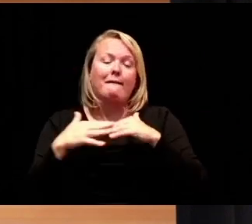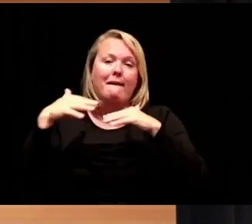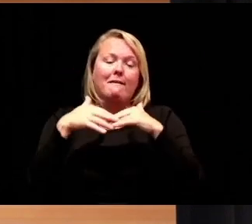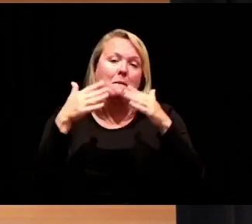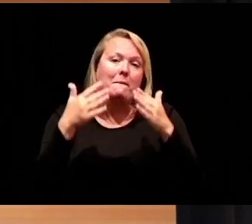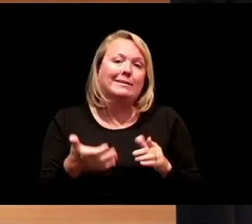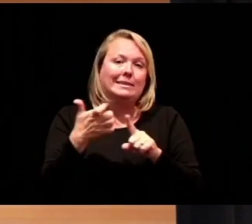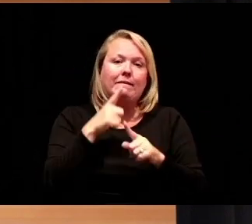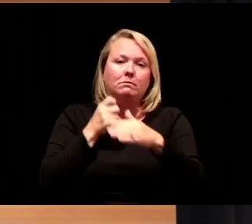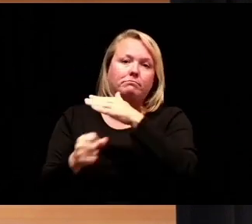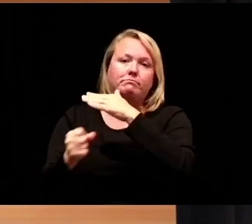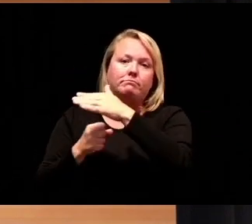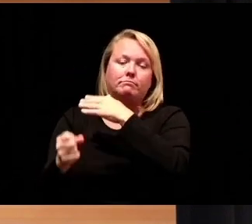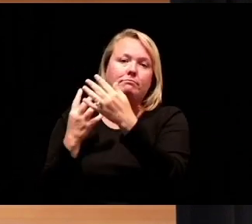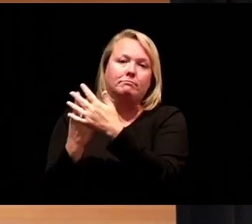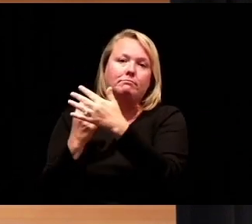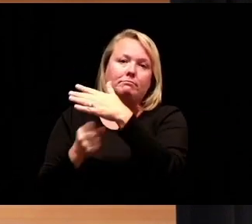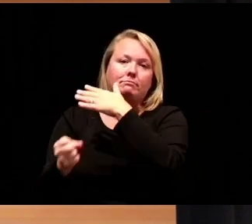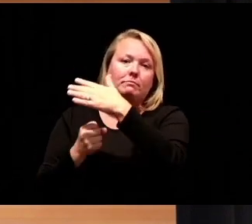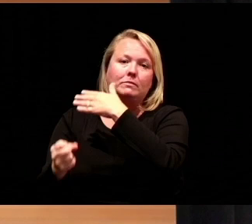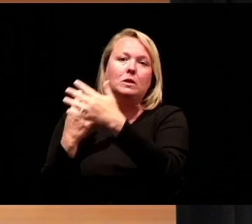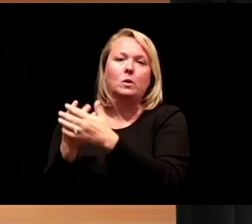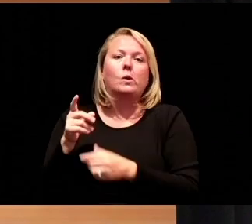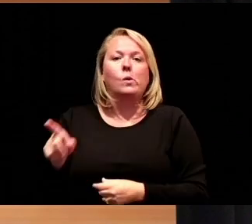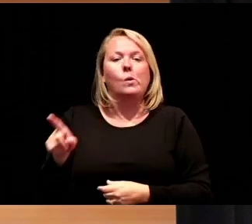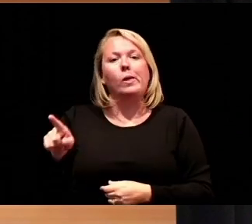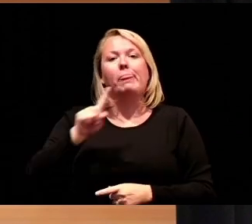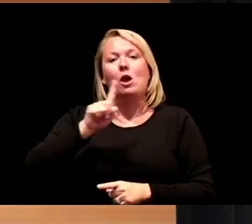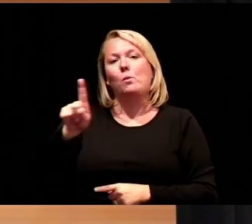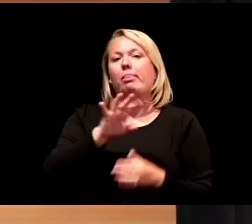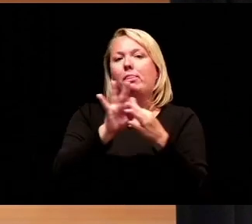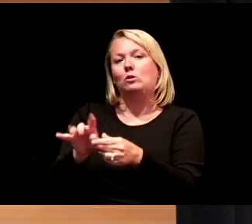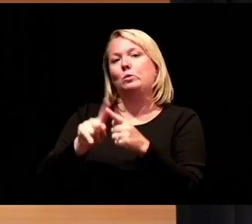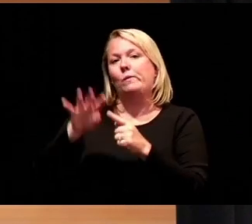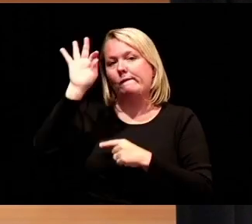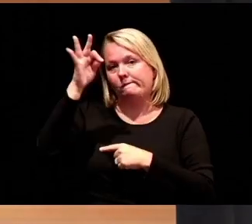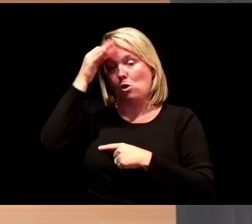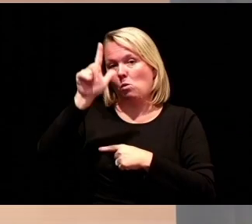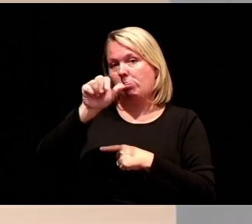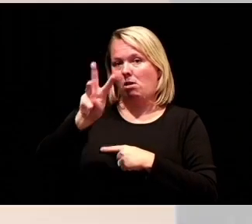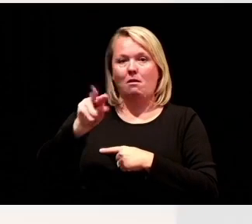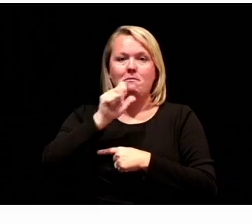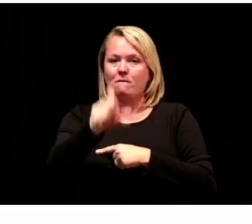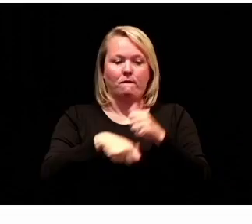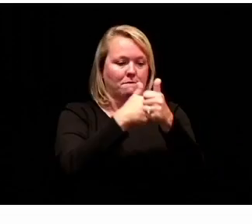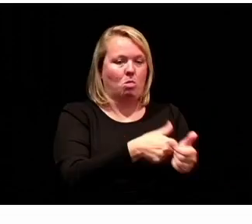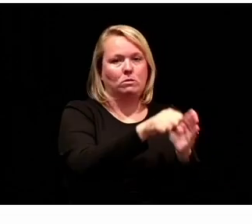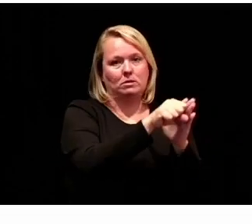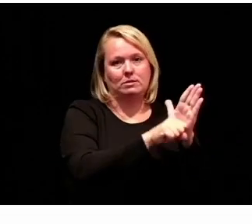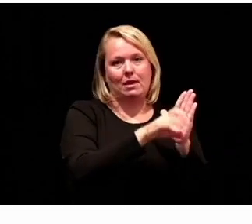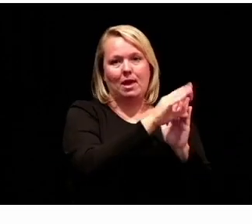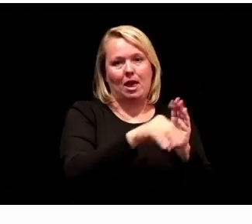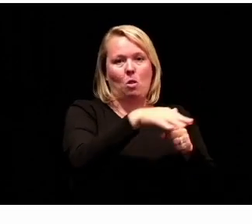equally. It has a severe disparate impact on people based on their protected class. And this is